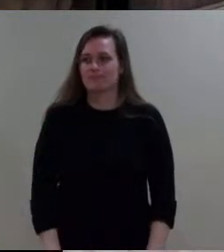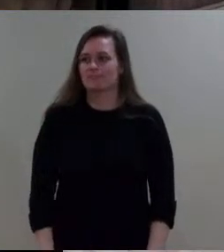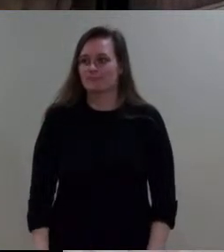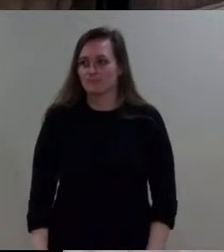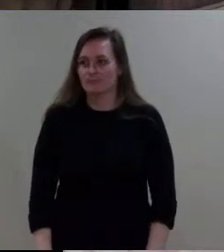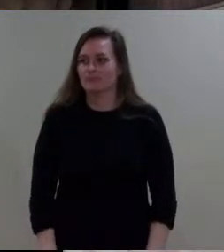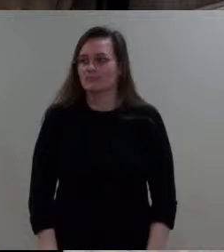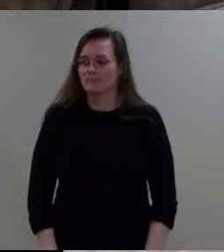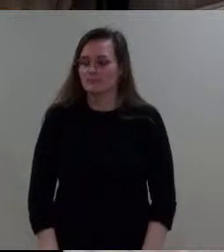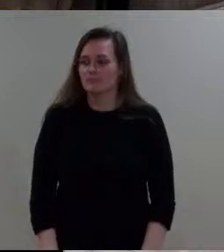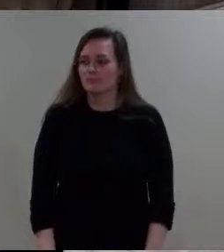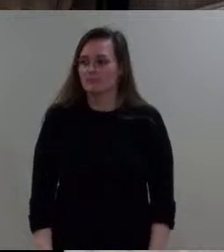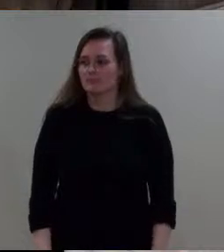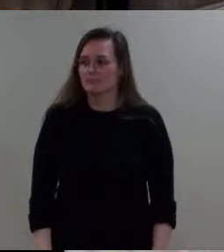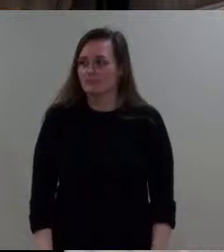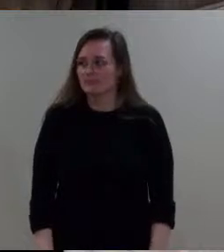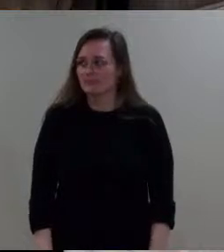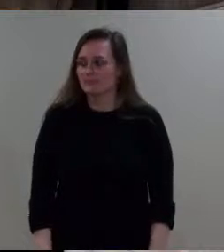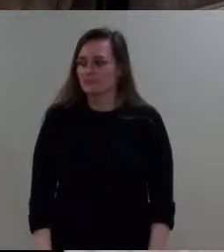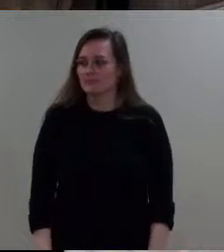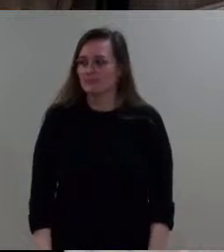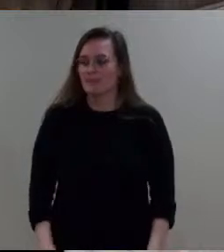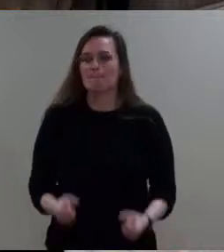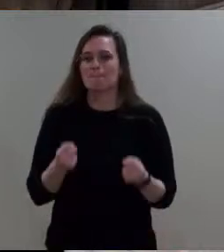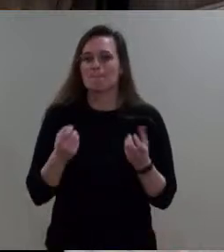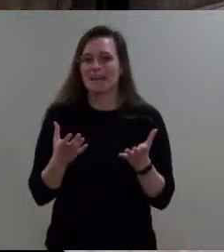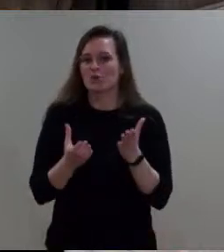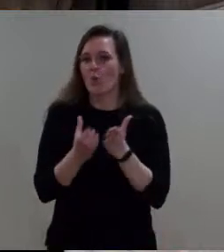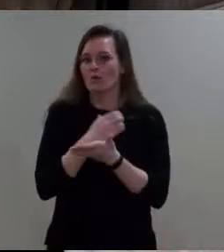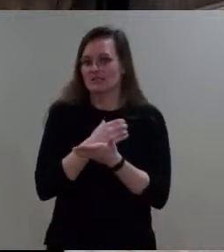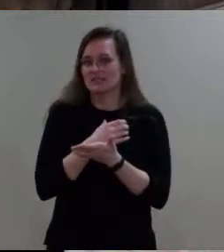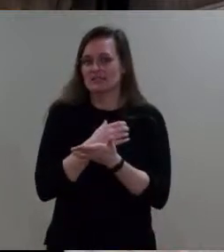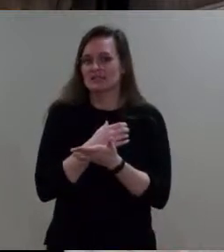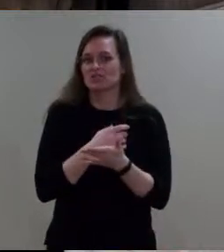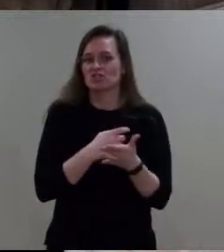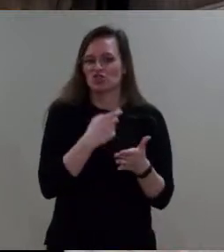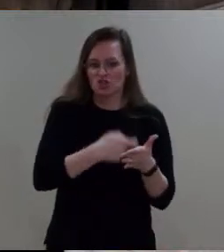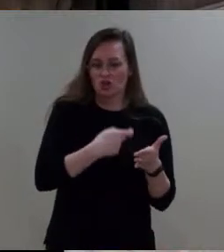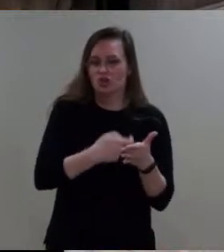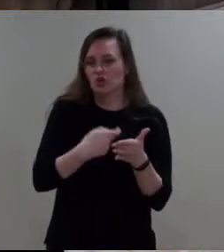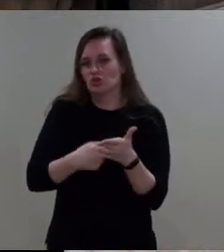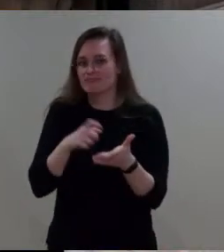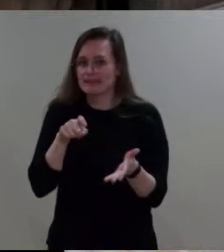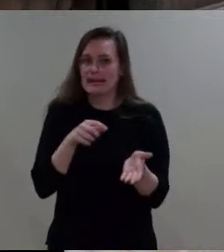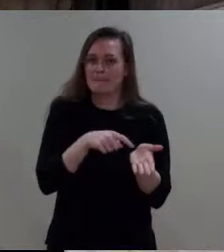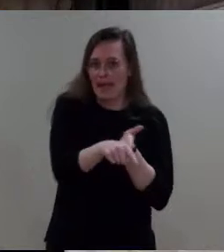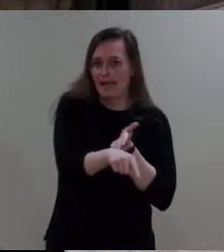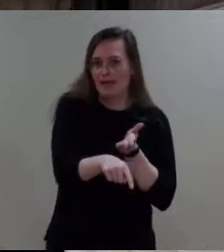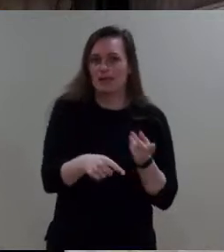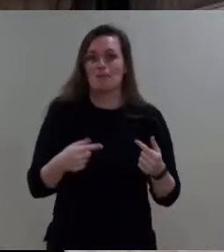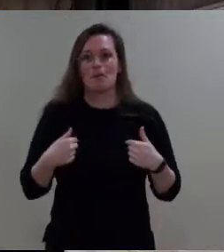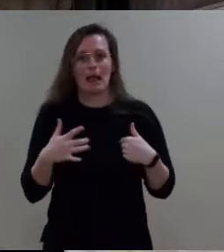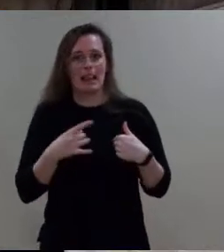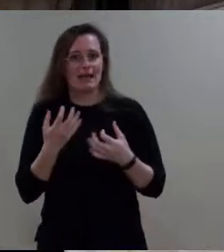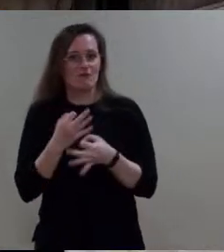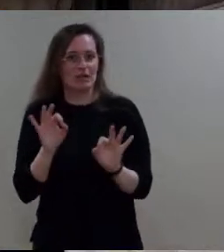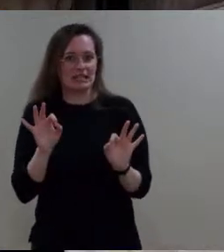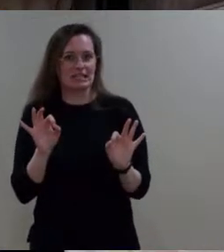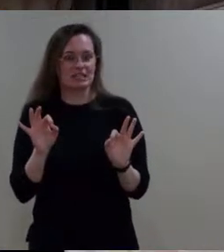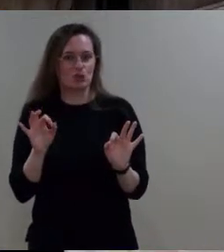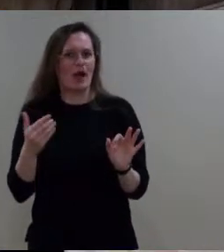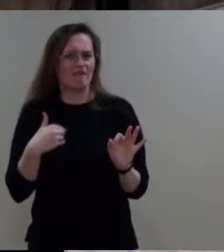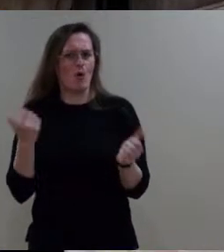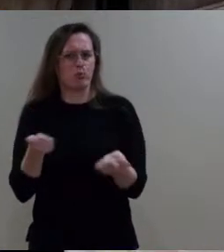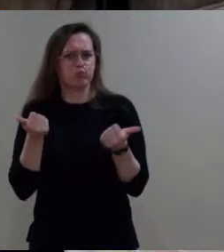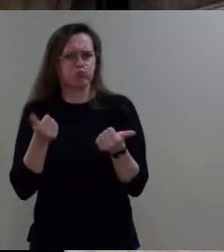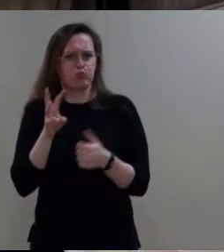that are they charge for it, but I liked all the free stuff, so you can go on and look at the webinars. So I just got